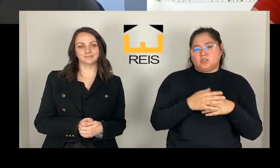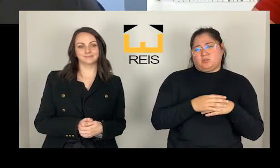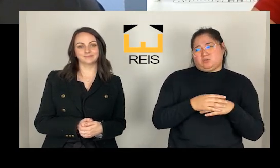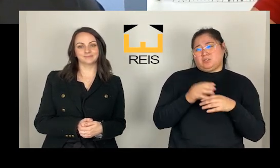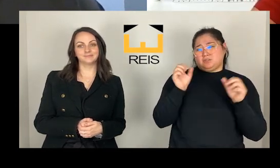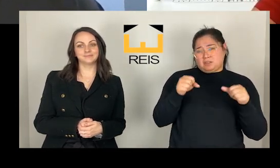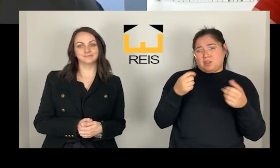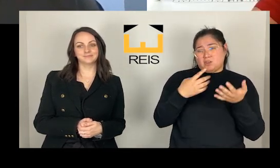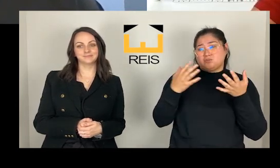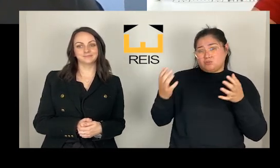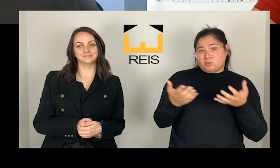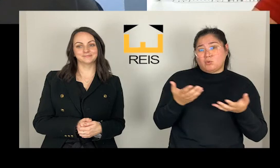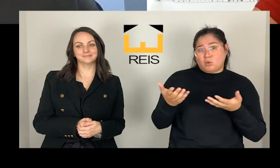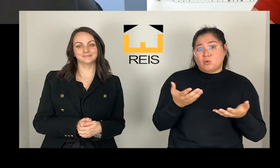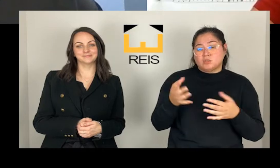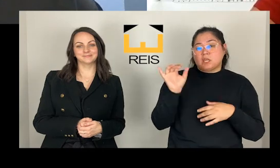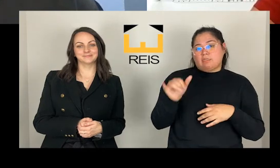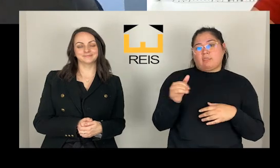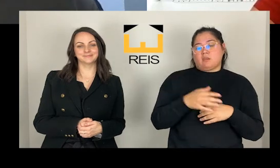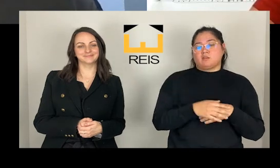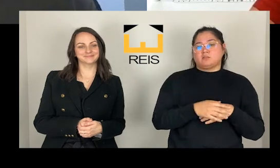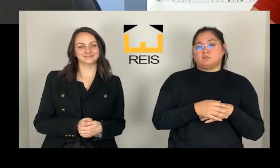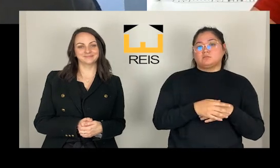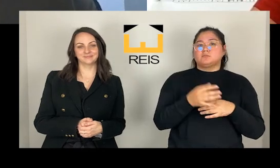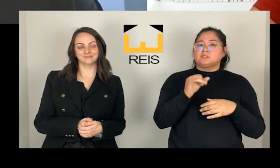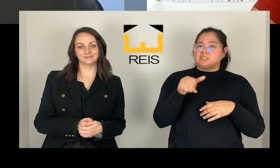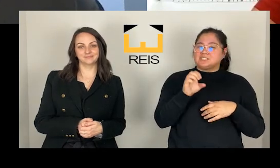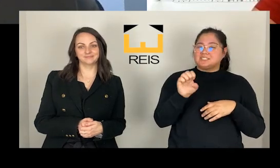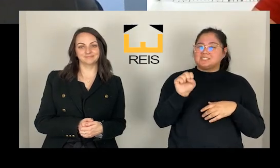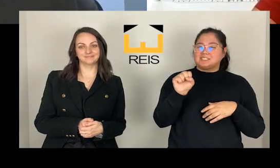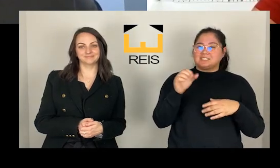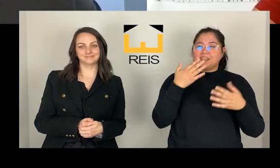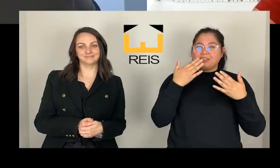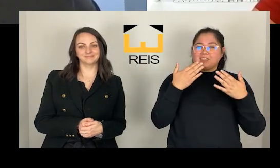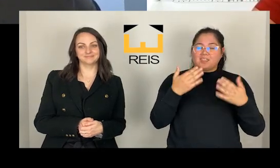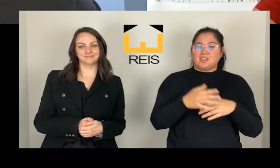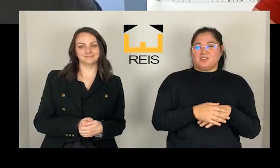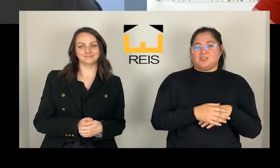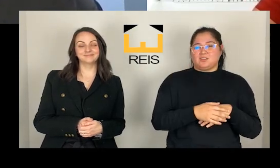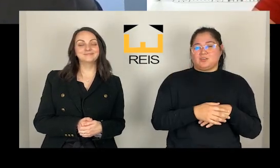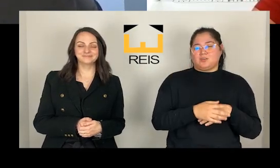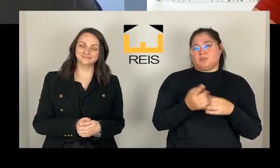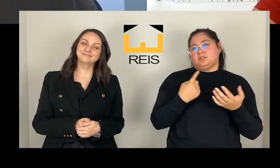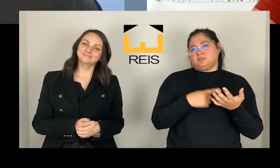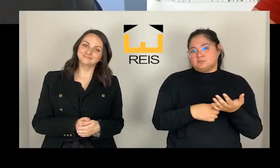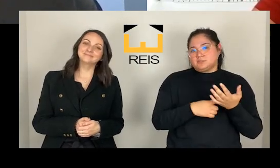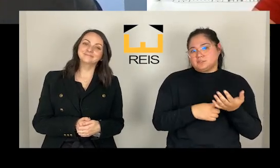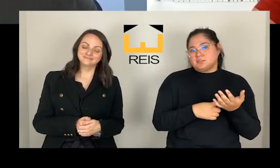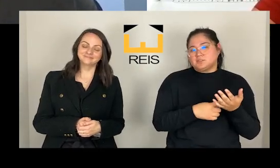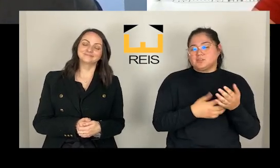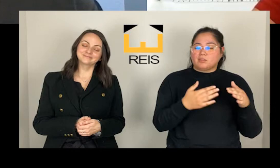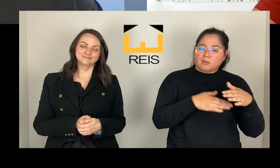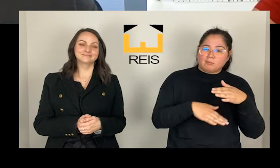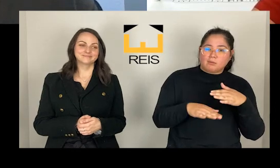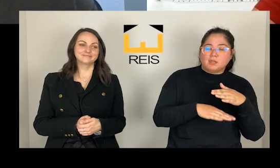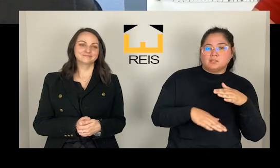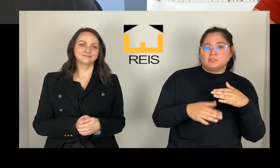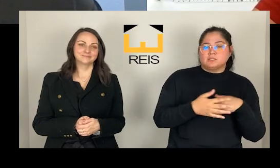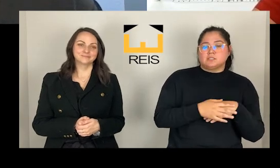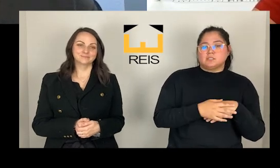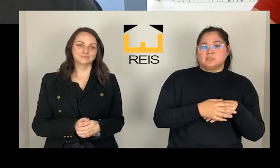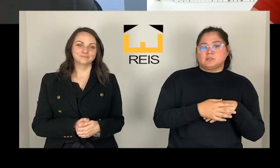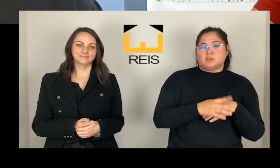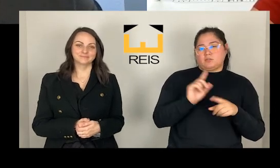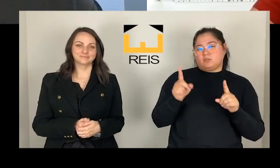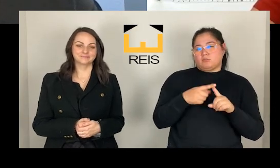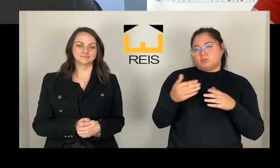as well. Jesse, thank you so very much for taking this 5 minutes with us and to discuss kind of the basics of the